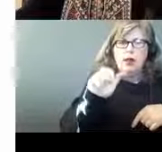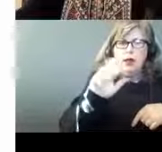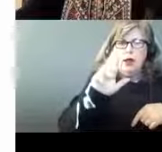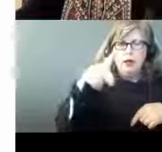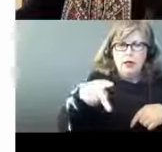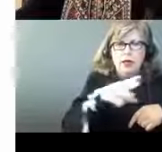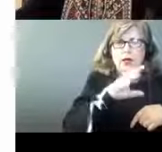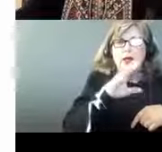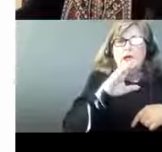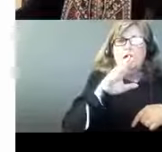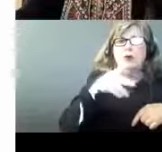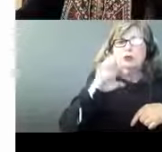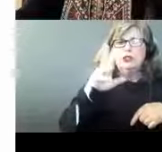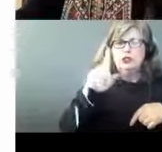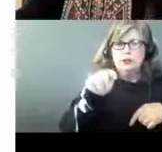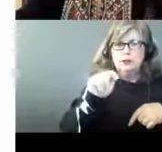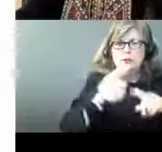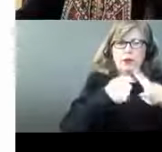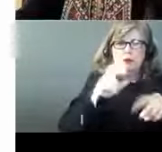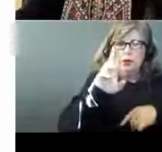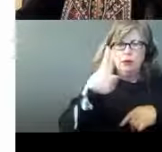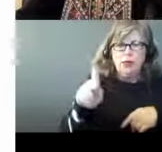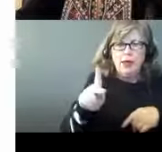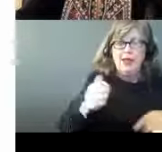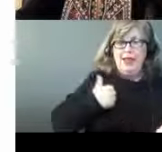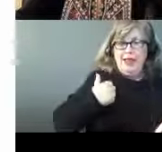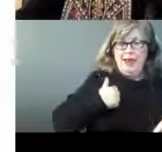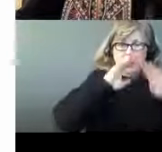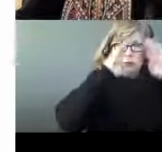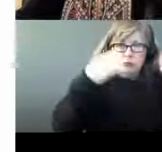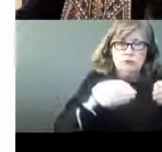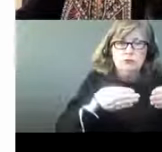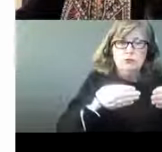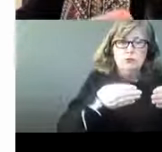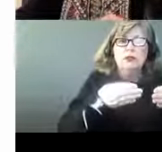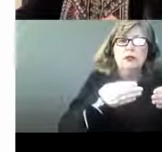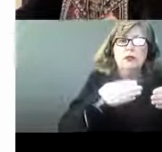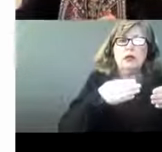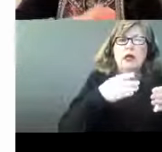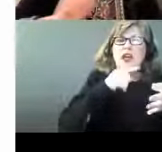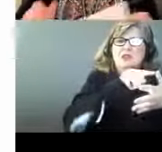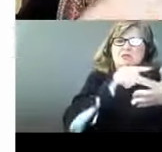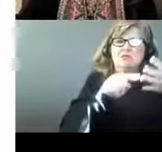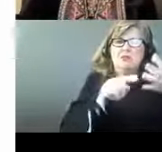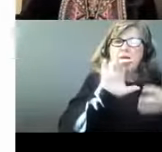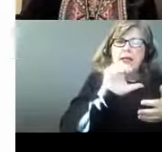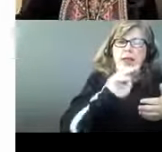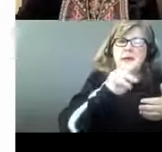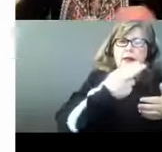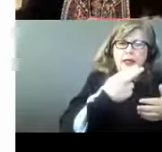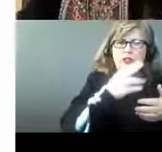from the UK. I also want to acknowledge in Canada the work of Laura Tamblin-Watts at CanAge and Jane Barrett at the